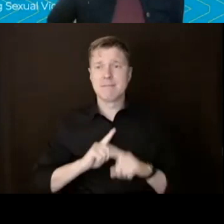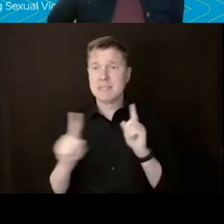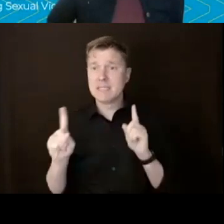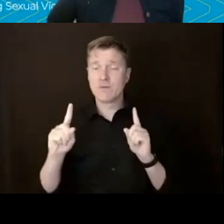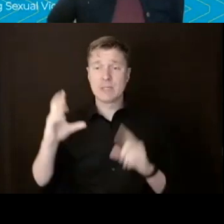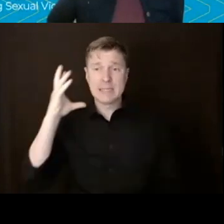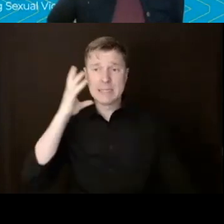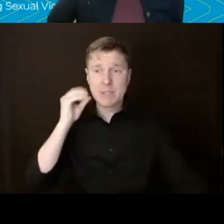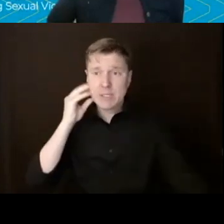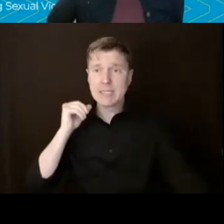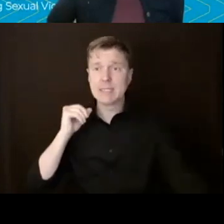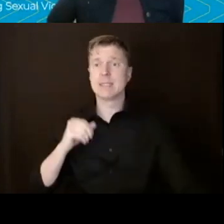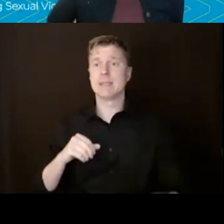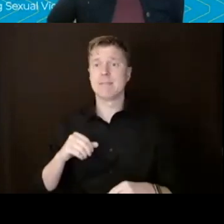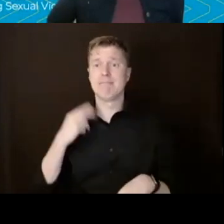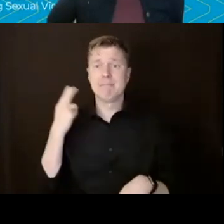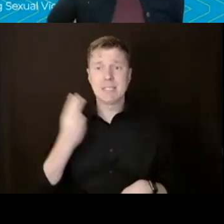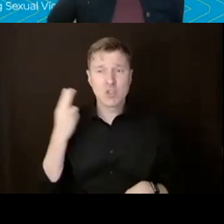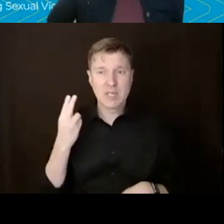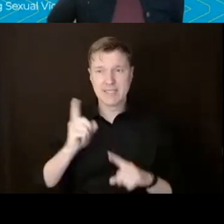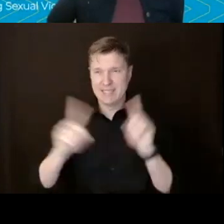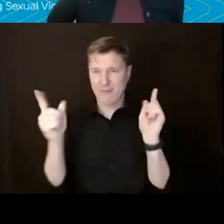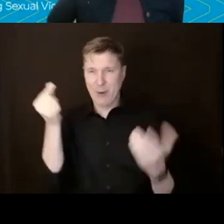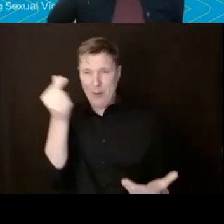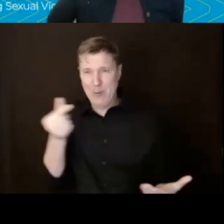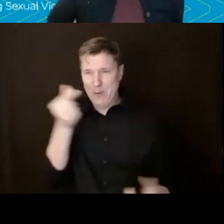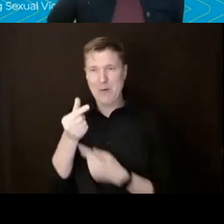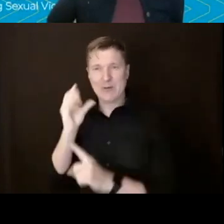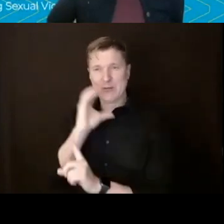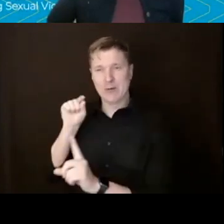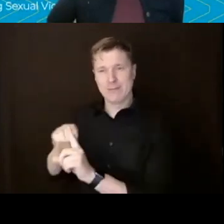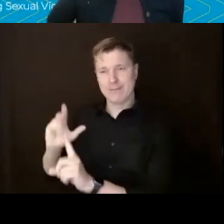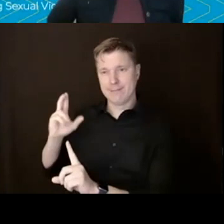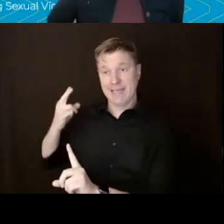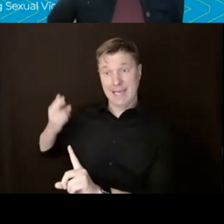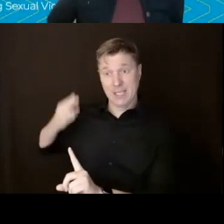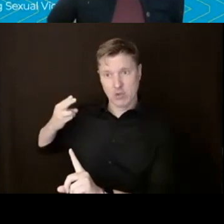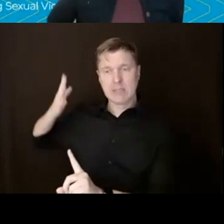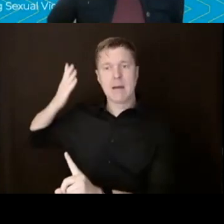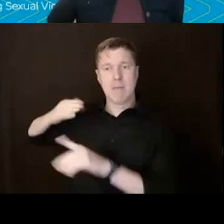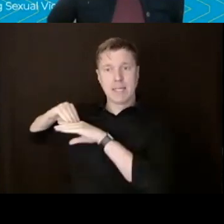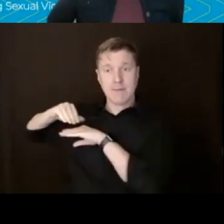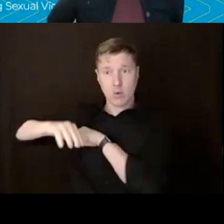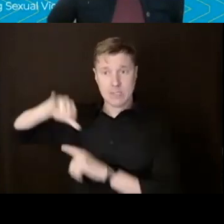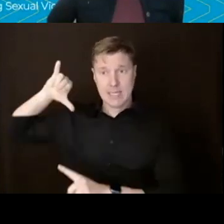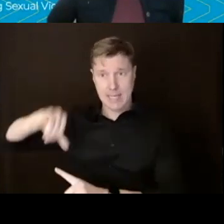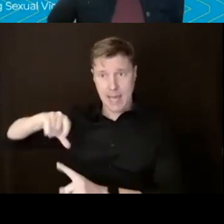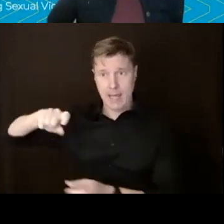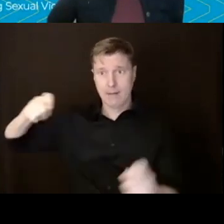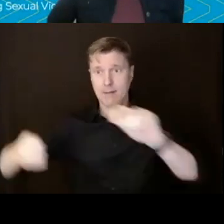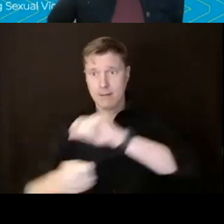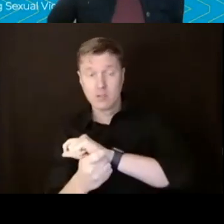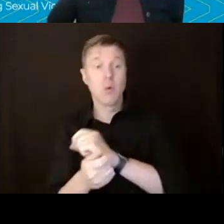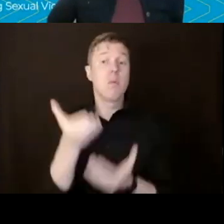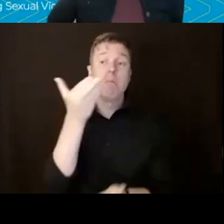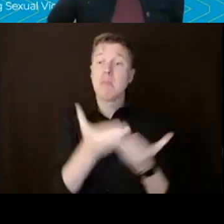actual digital histories of what we Google. Those things might shift. So we might be seeing different things based on where we